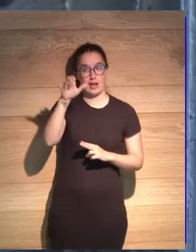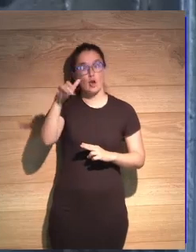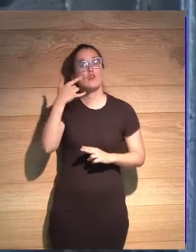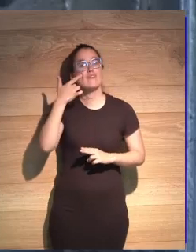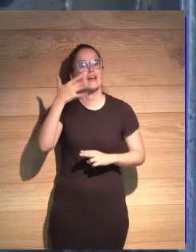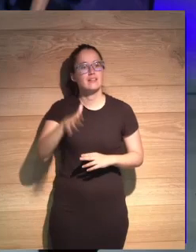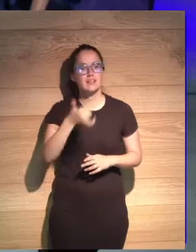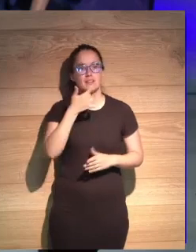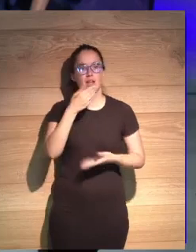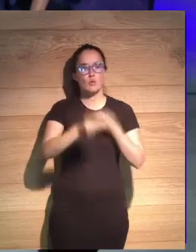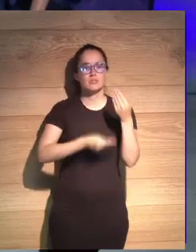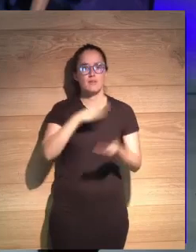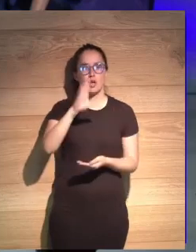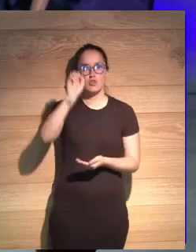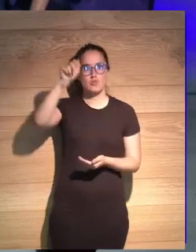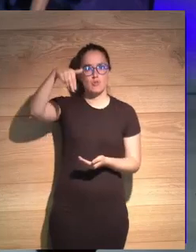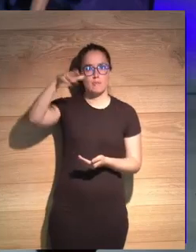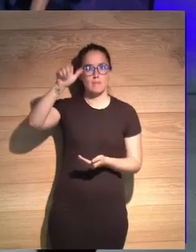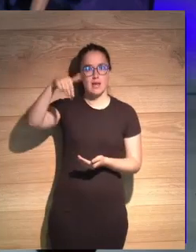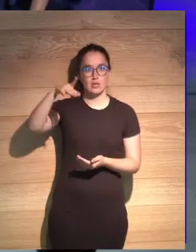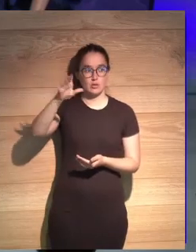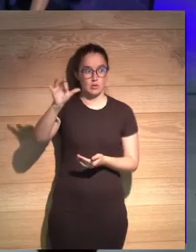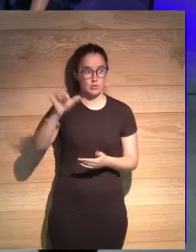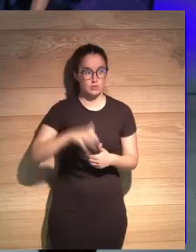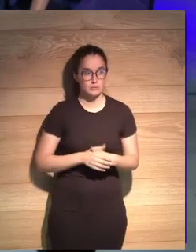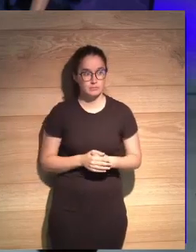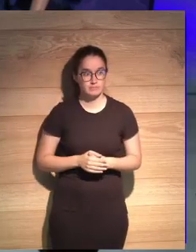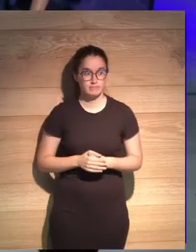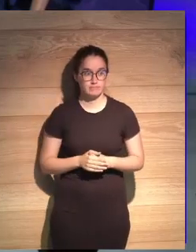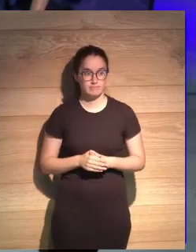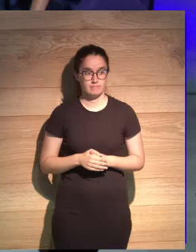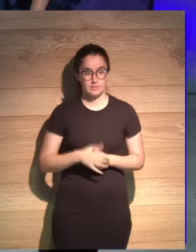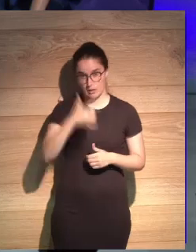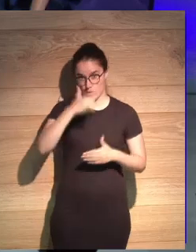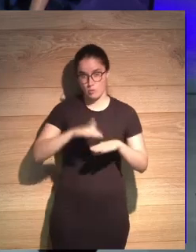also played another football game, and Rejón played Commandos.